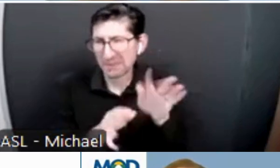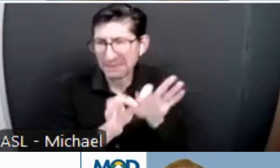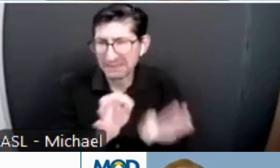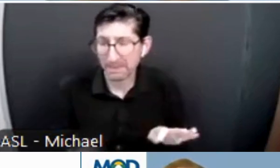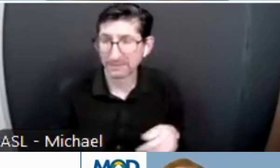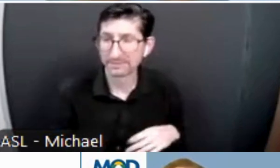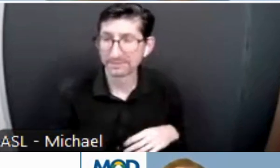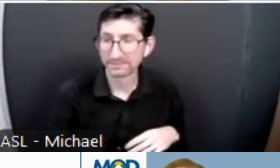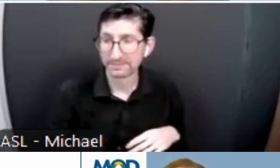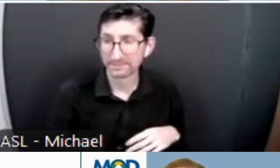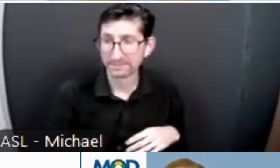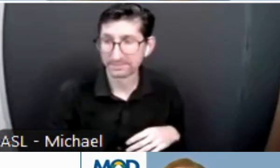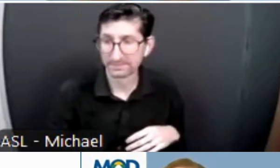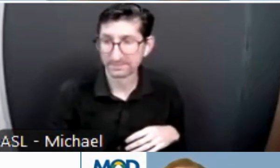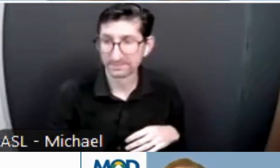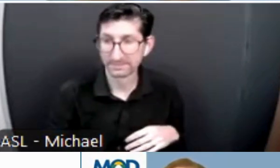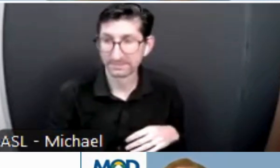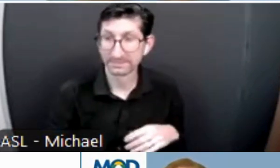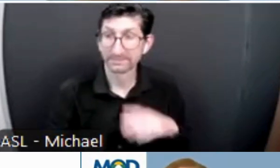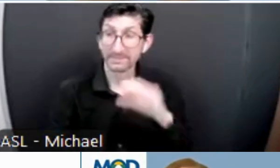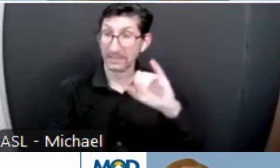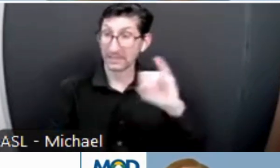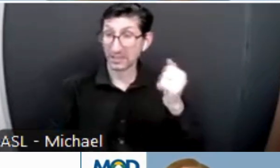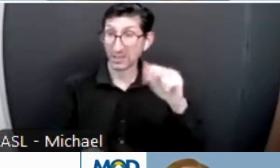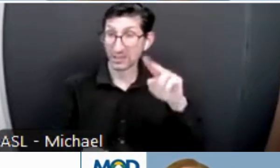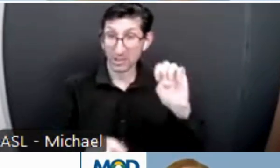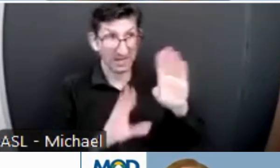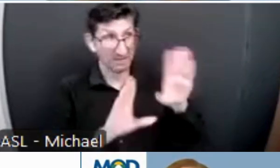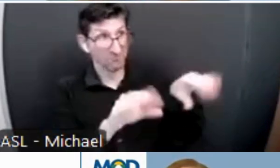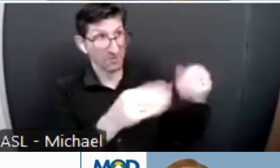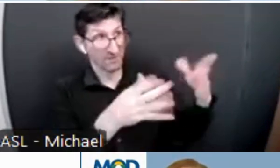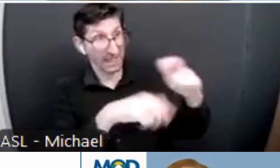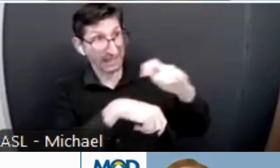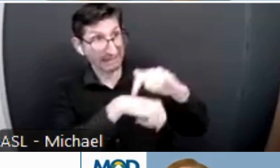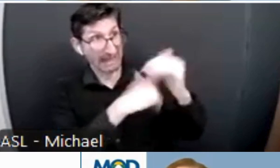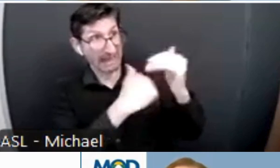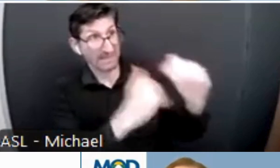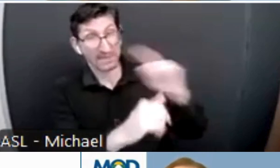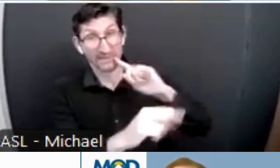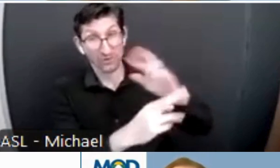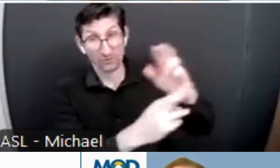a timeline for response? Has she included any of that?